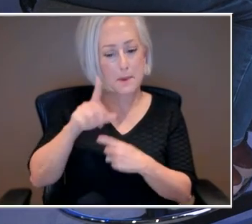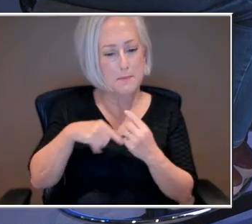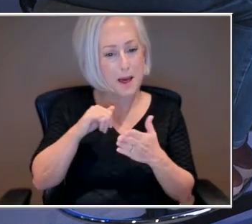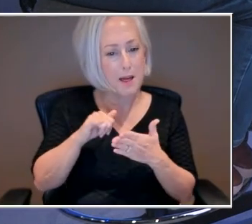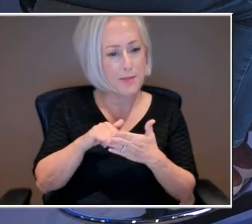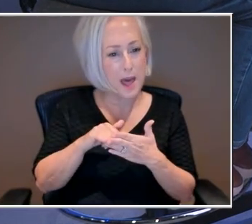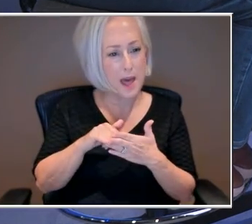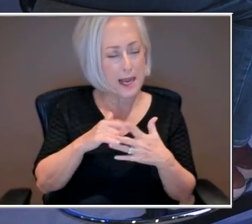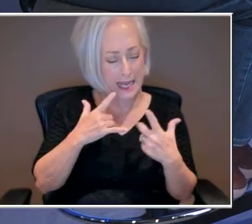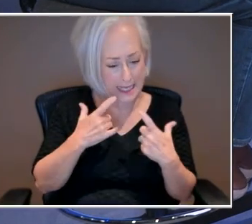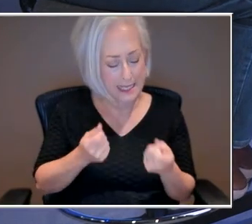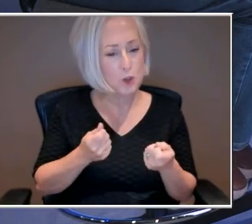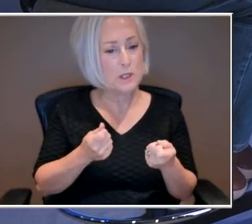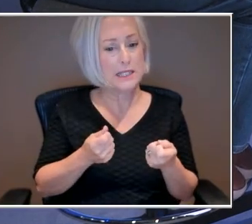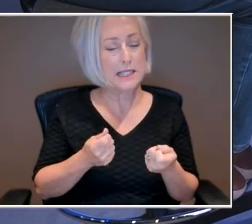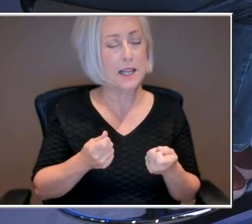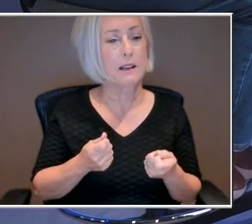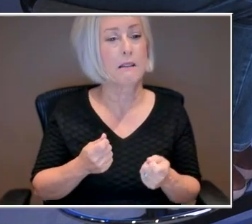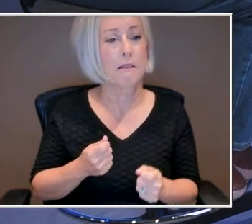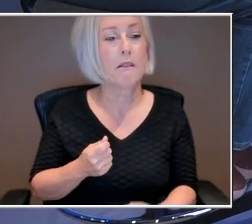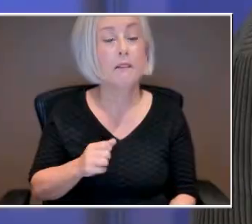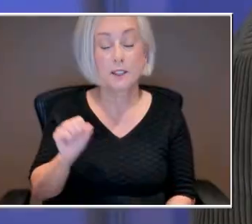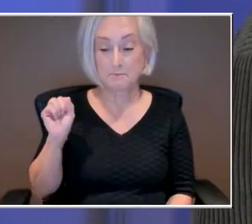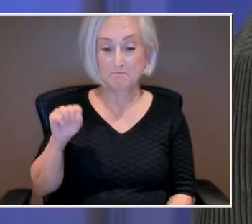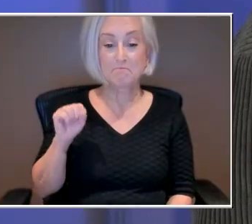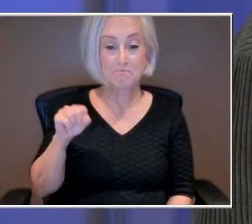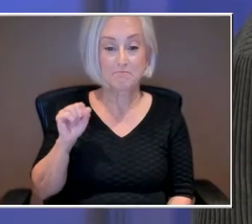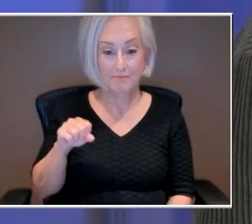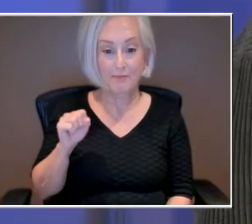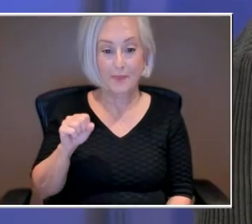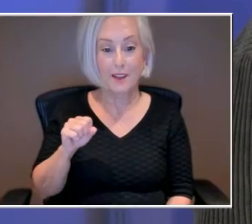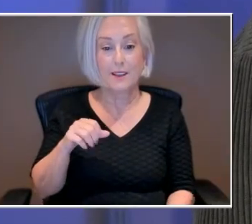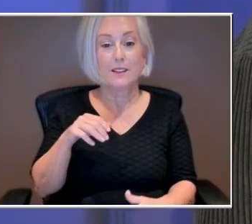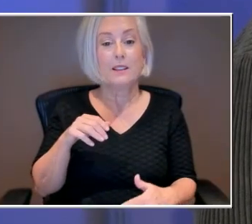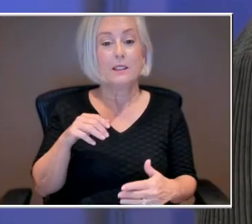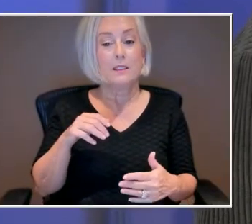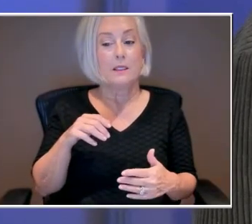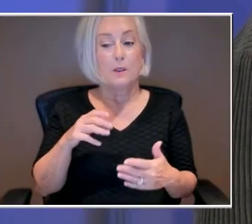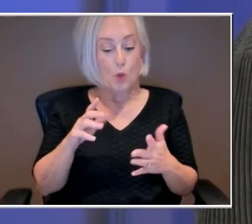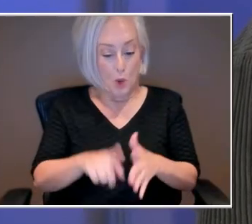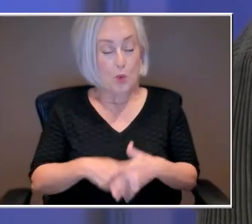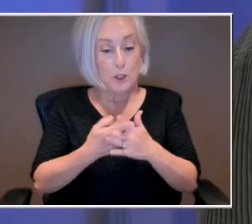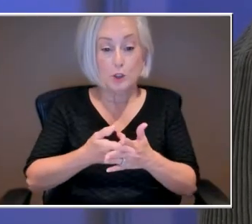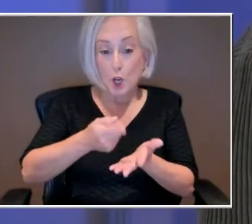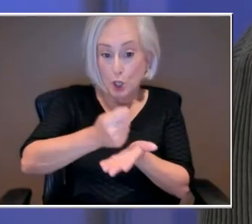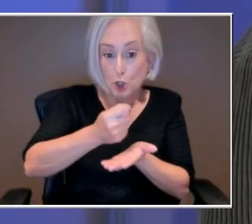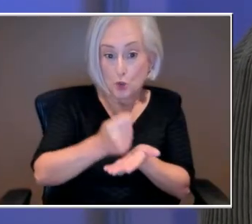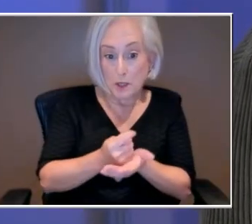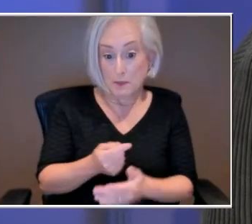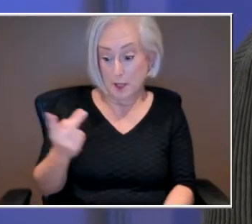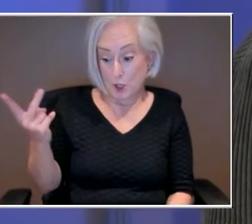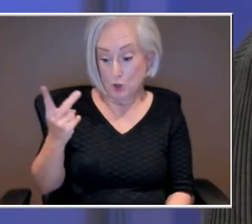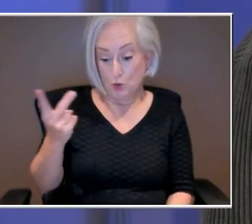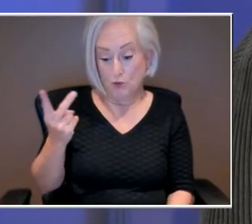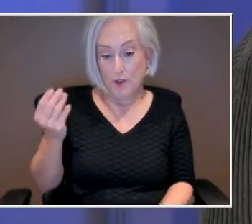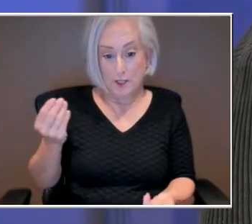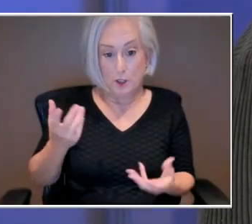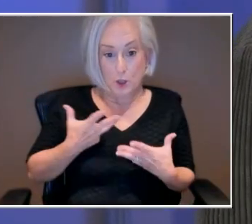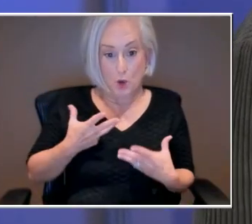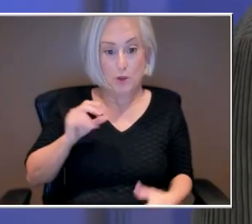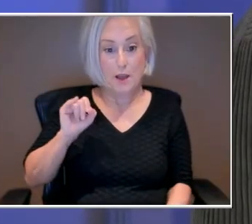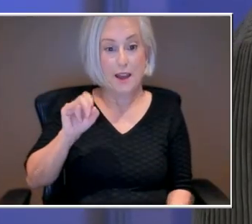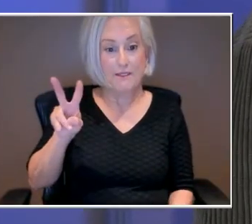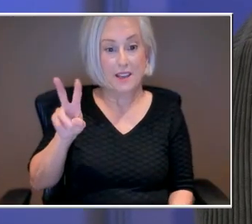interesting. I want to ask the docs about that. Yeah. I mean, going into this, we knew that we were told, both of us, that IVF would be a good